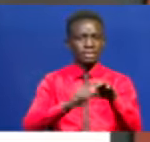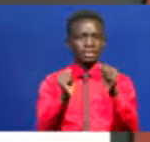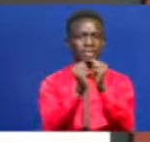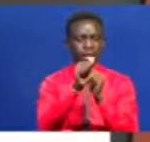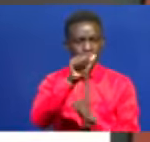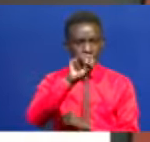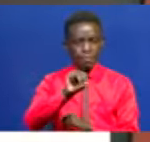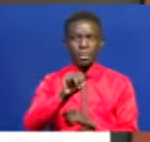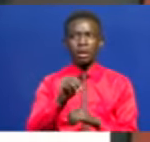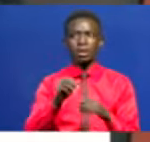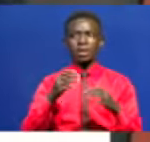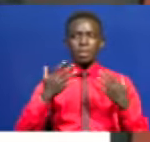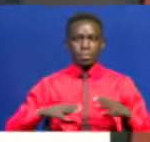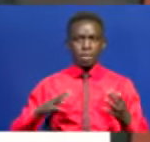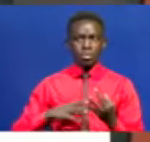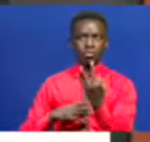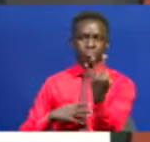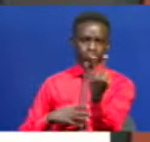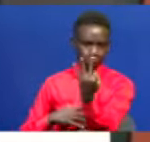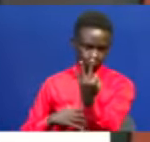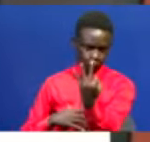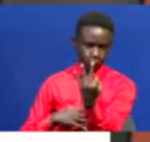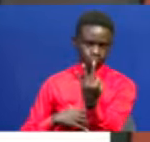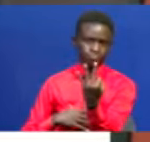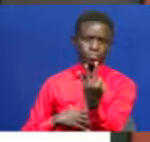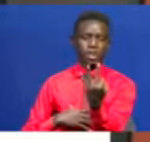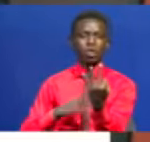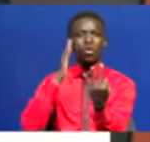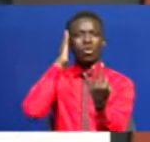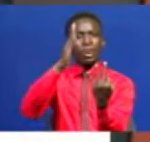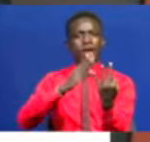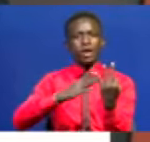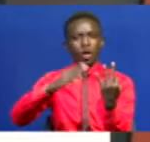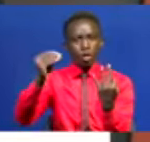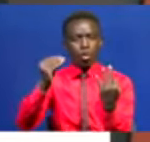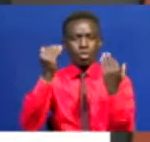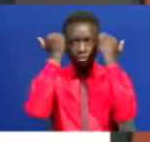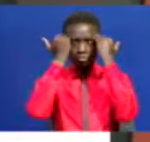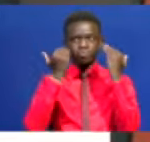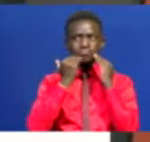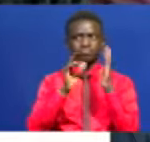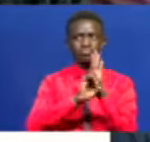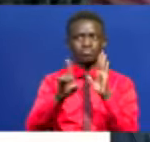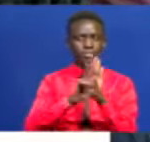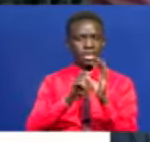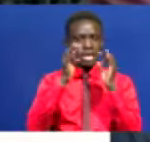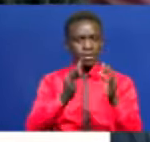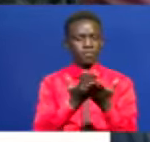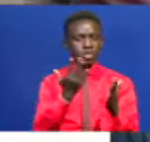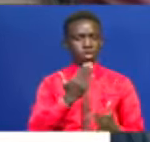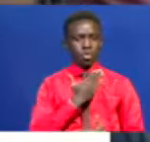victim, together with the victim's caregiver, may attend proceedings if they so elect.